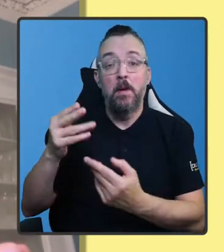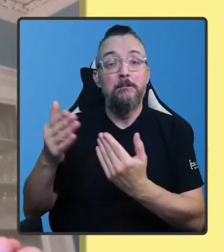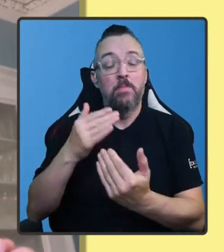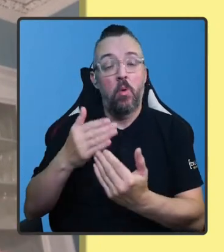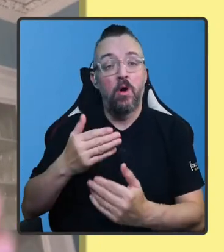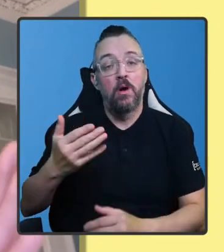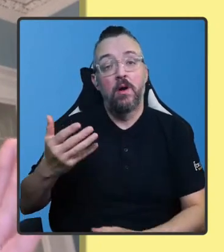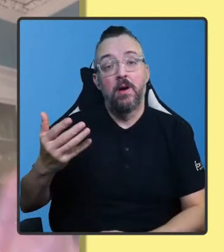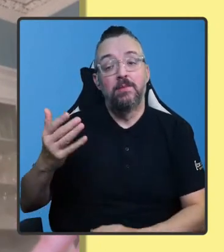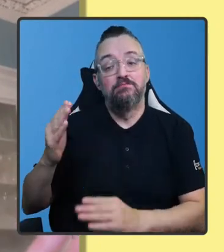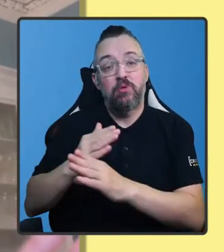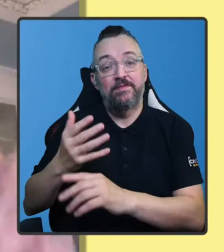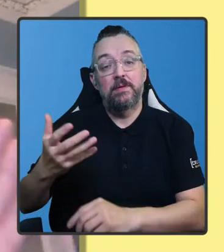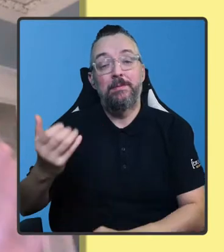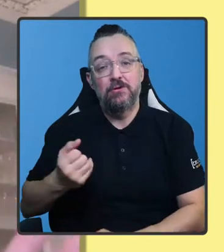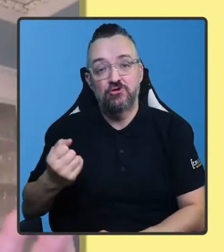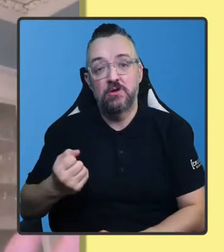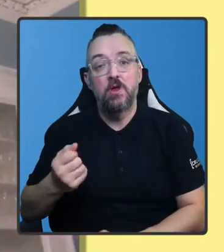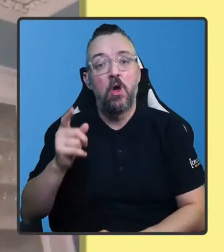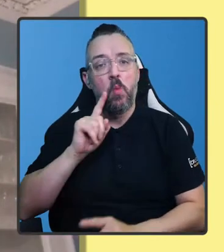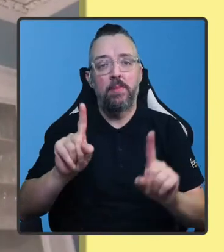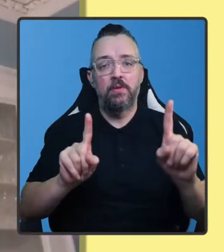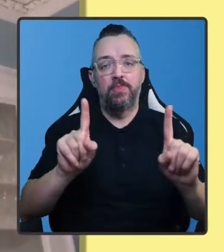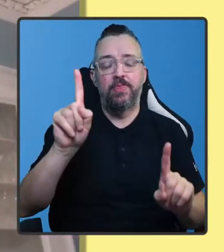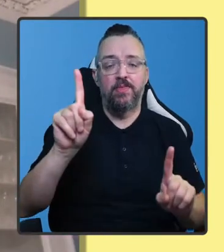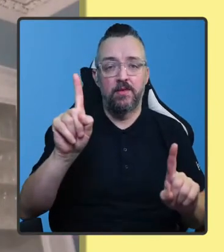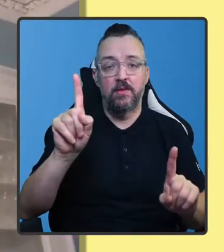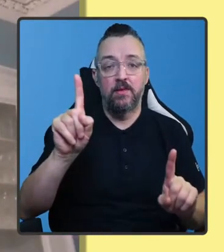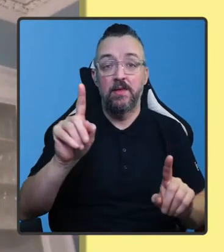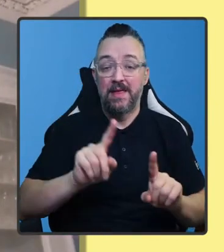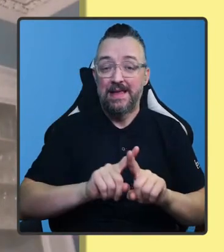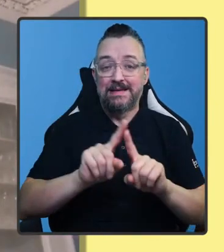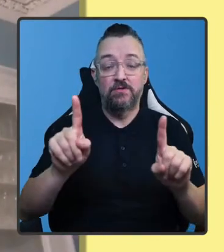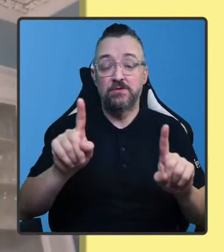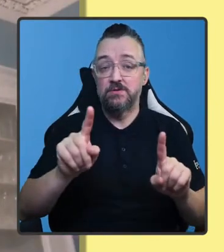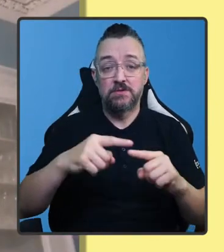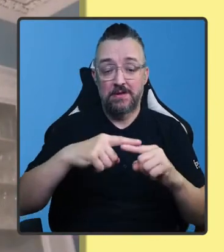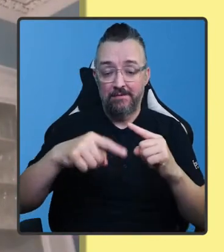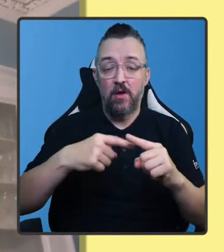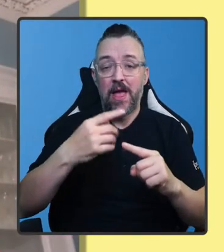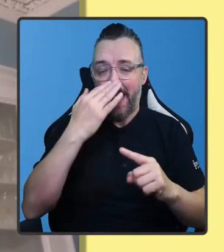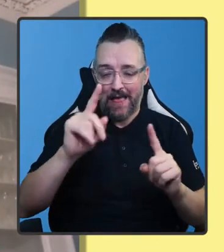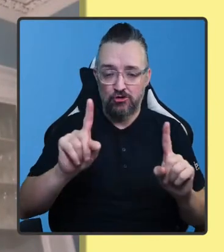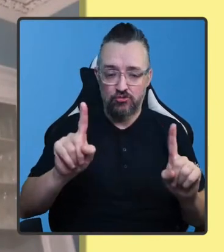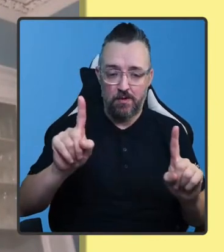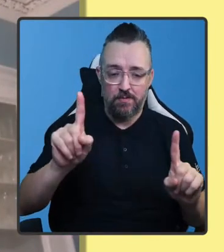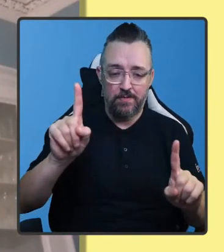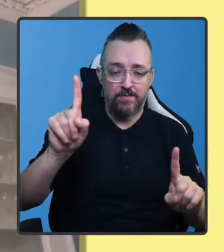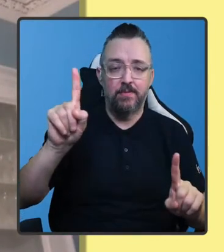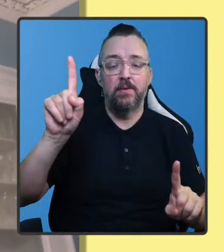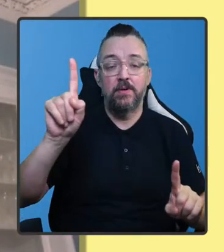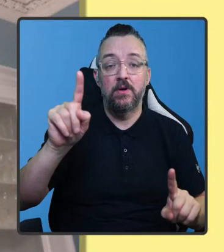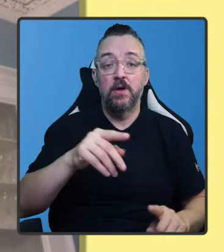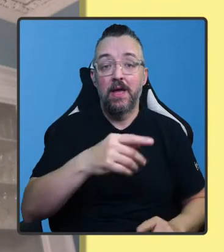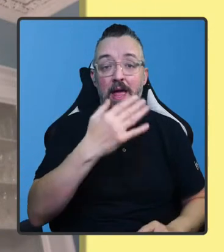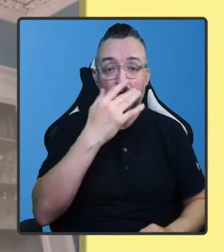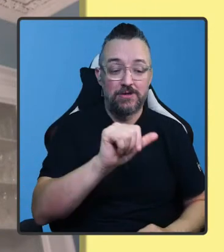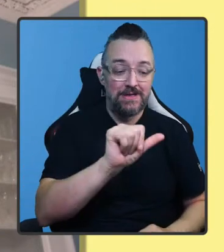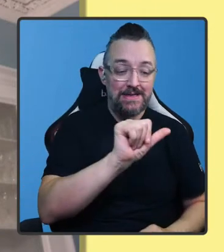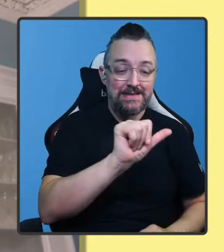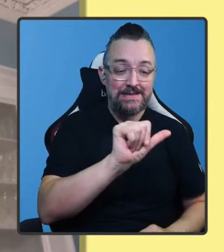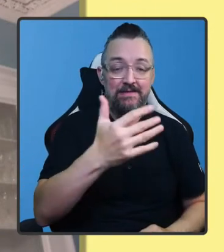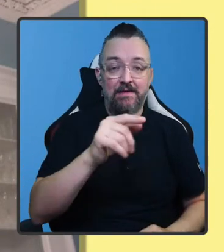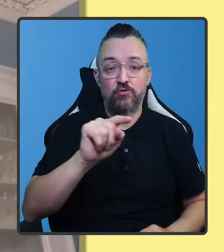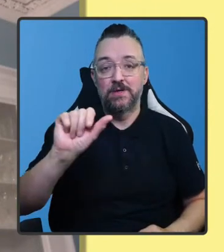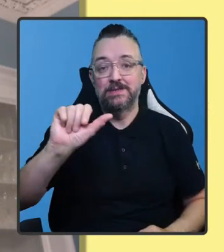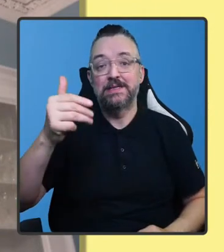than women, with the difference or the disparities increasing across age groups. For those aged 65 to